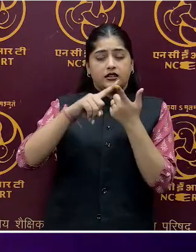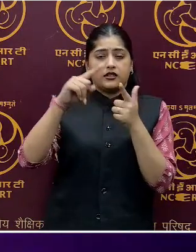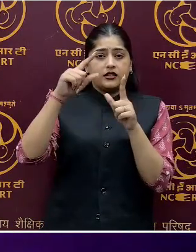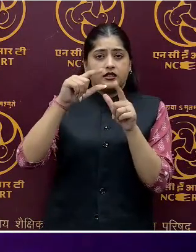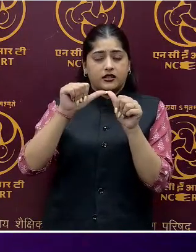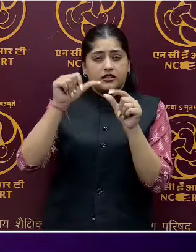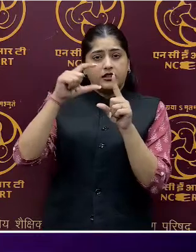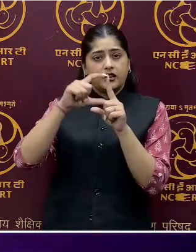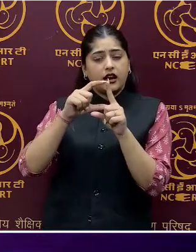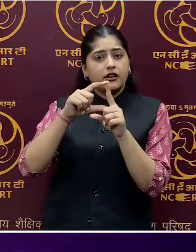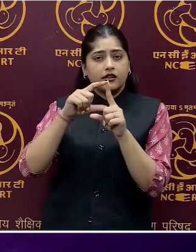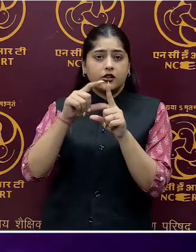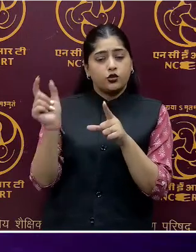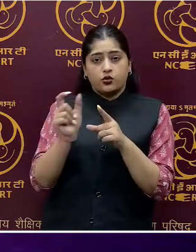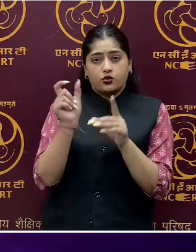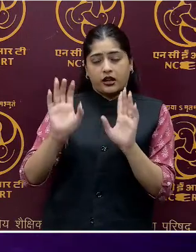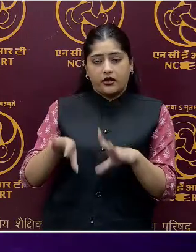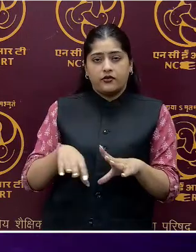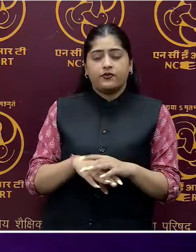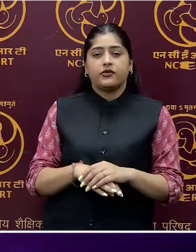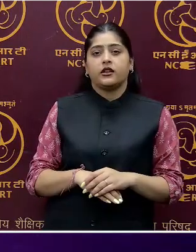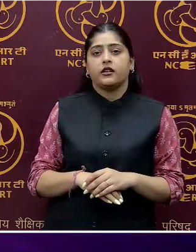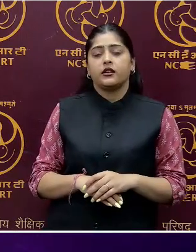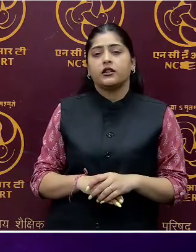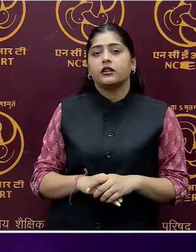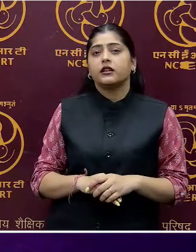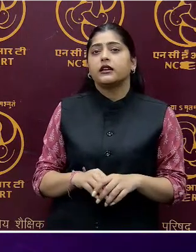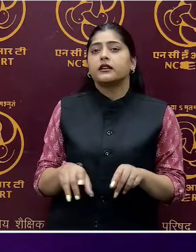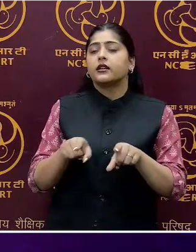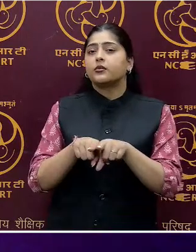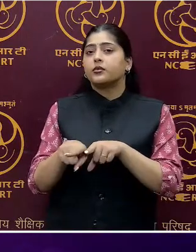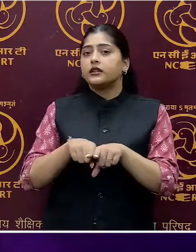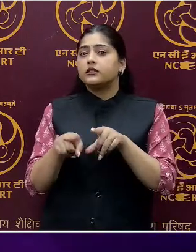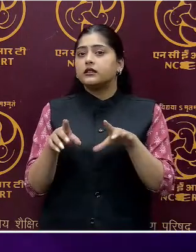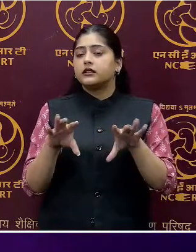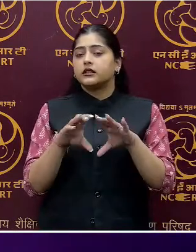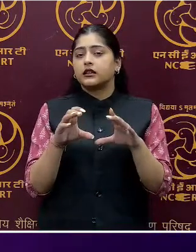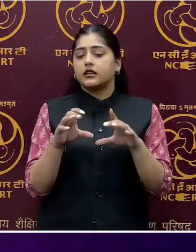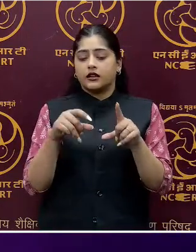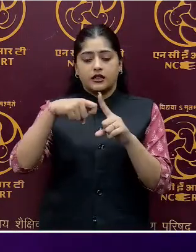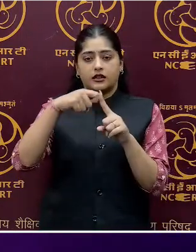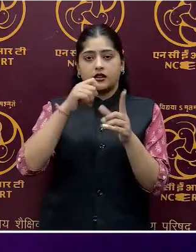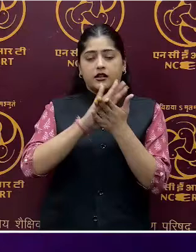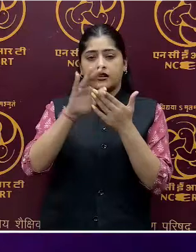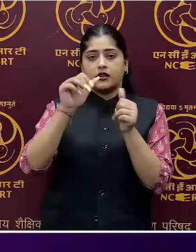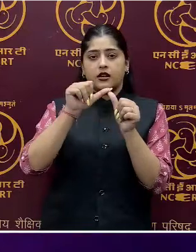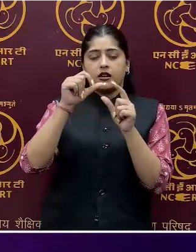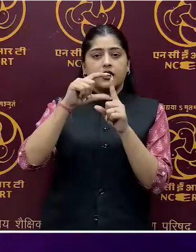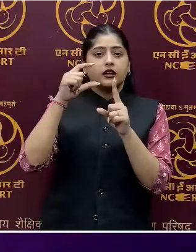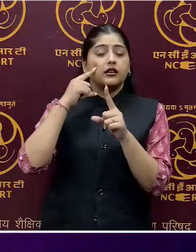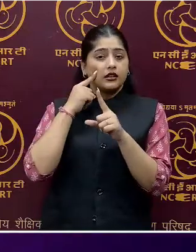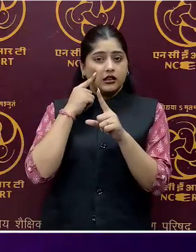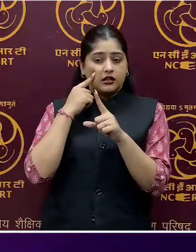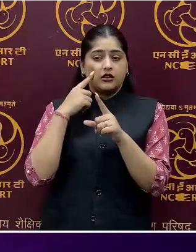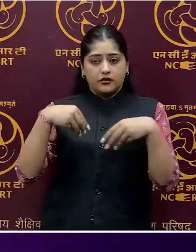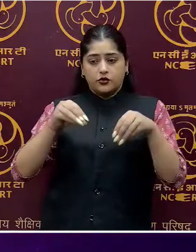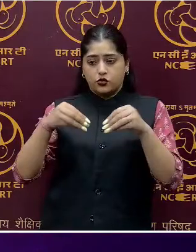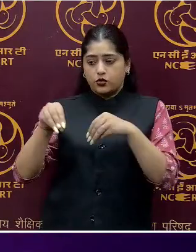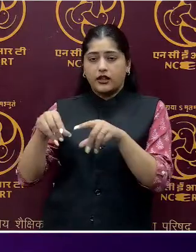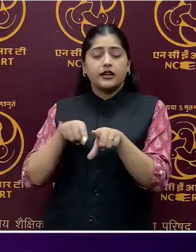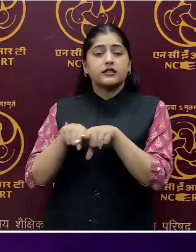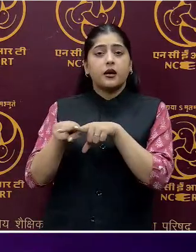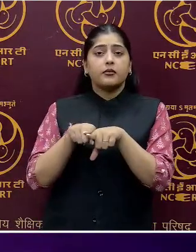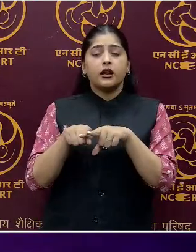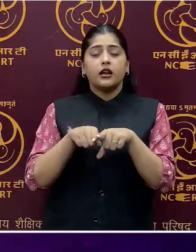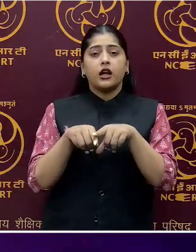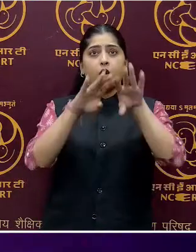that. But they can always visit, a place where khadi is being sold, Yes. and you can visit the museum where you can